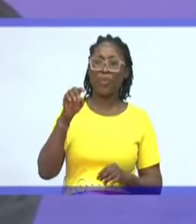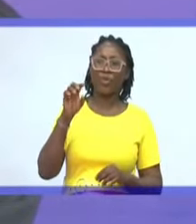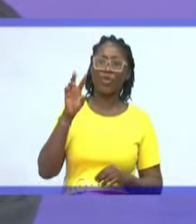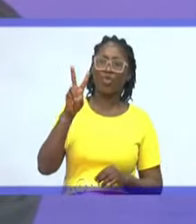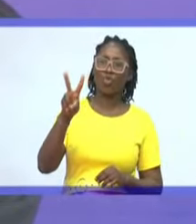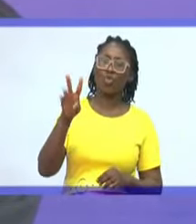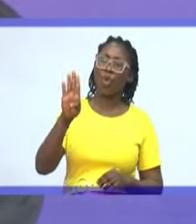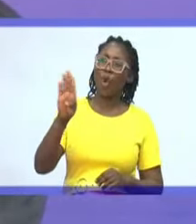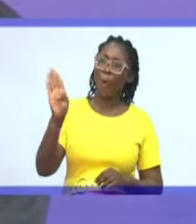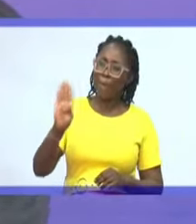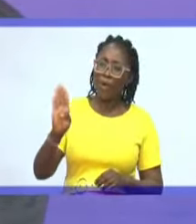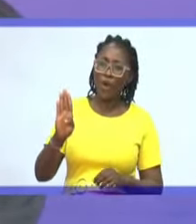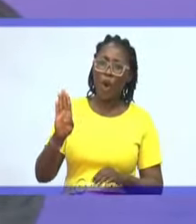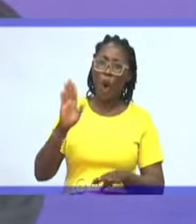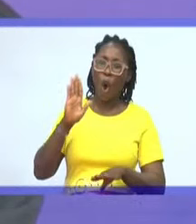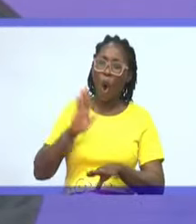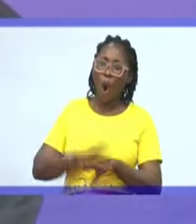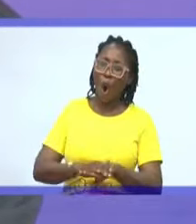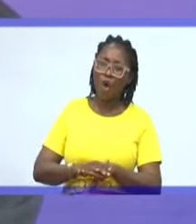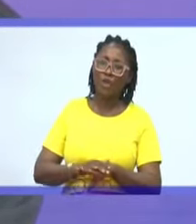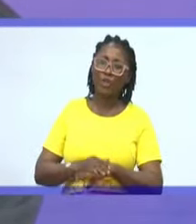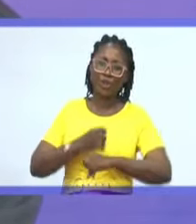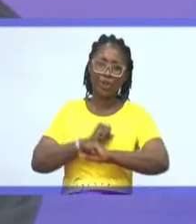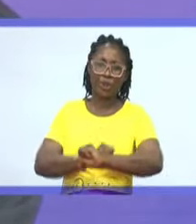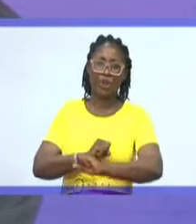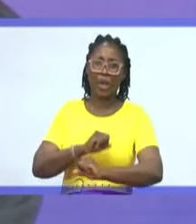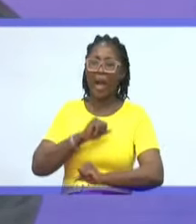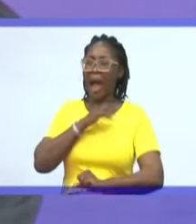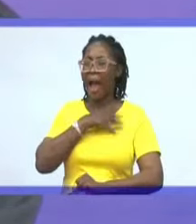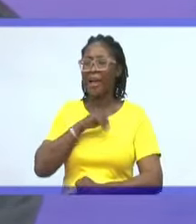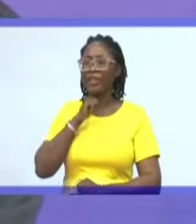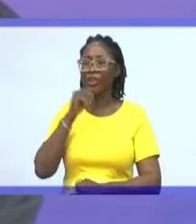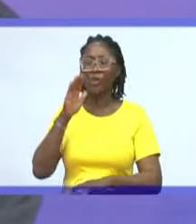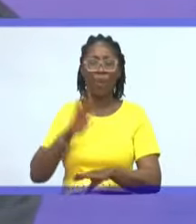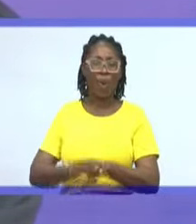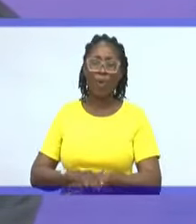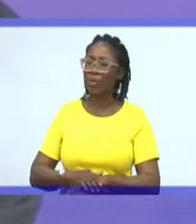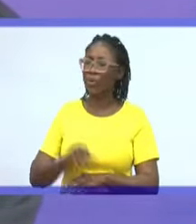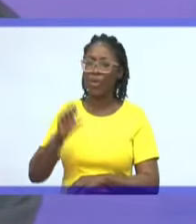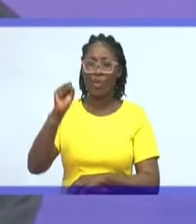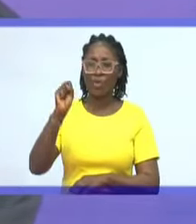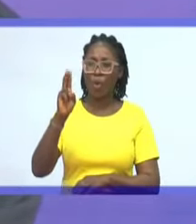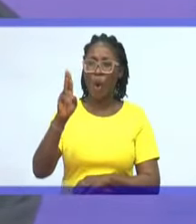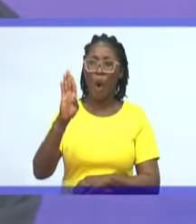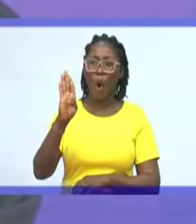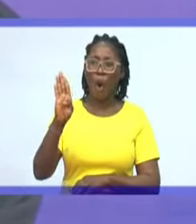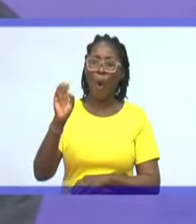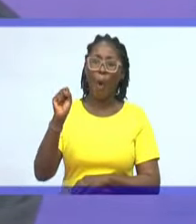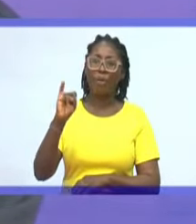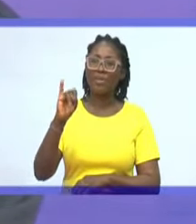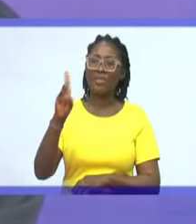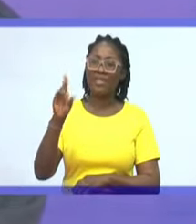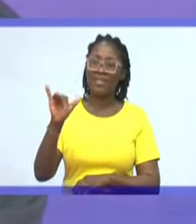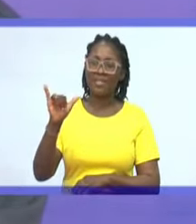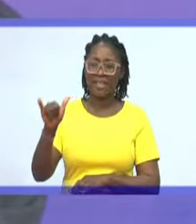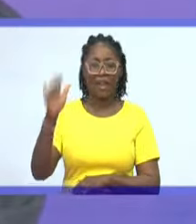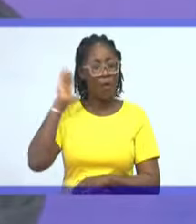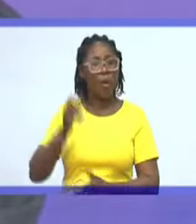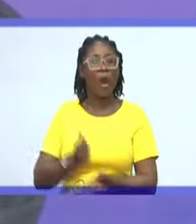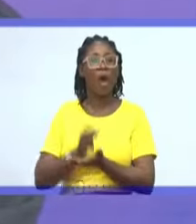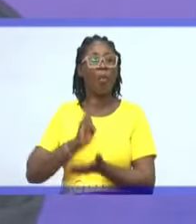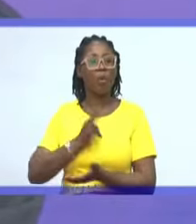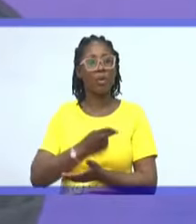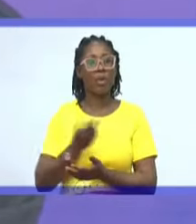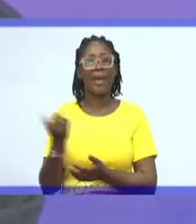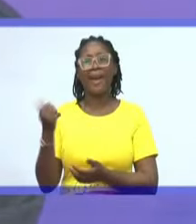and not on a scam called subsidy. Just imagine what it will do. And whenever you speak